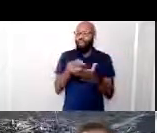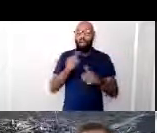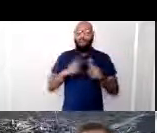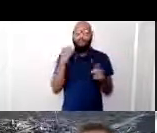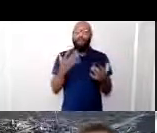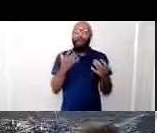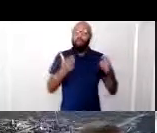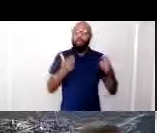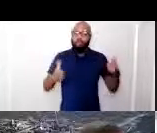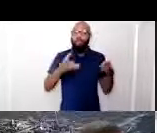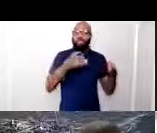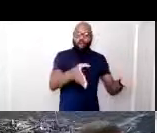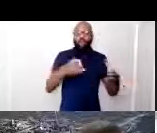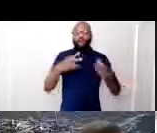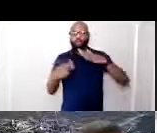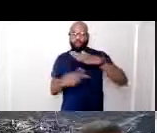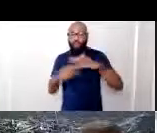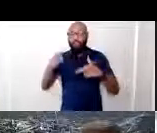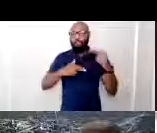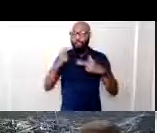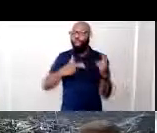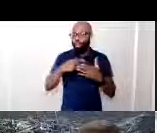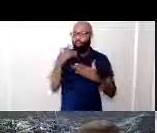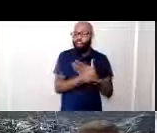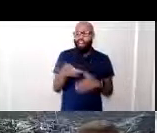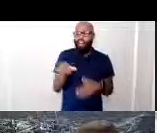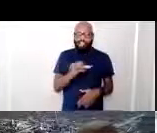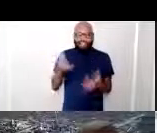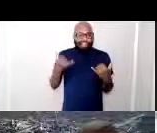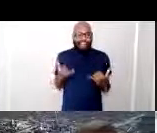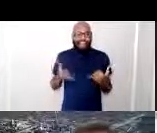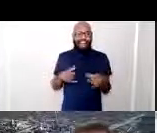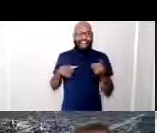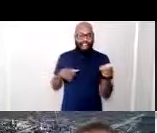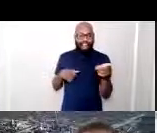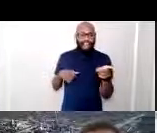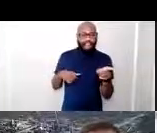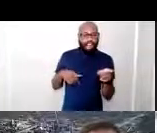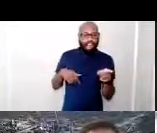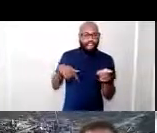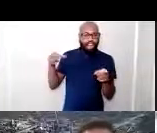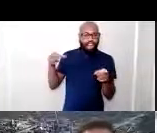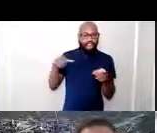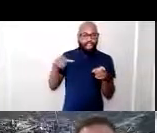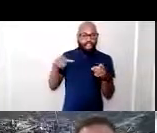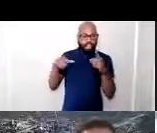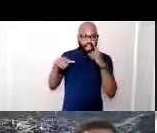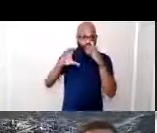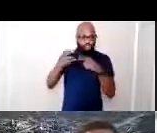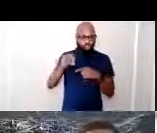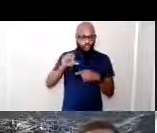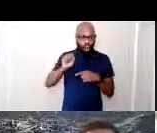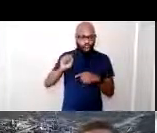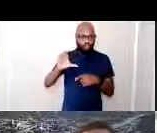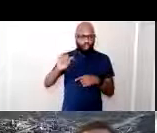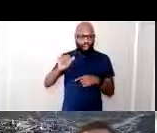bridge or building project. You know, just like we have going on right now at Charles Carroll Plaza and the Sister Cities Bridge, there's actual dollars set into that